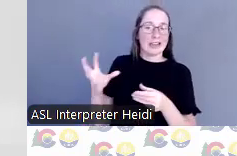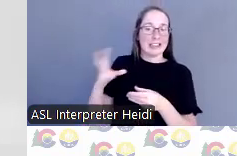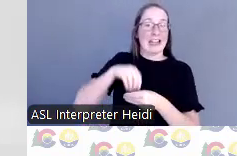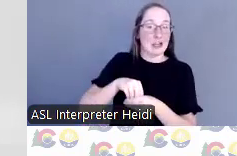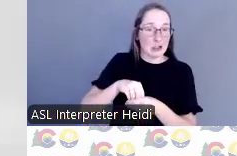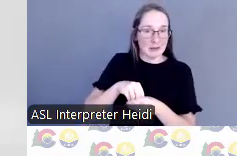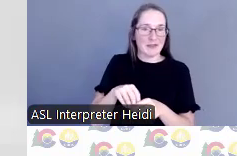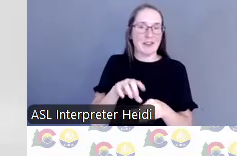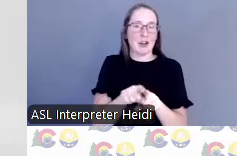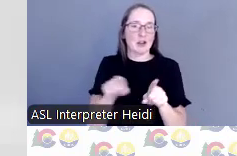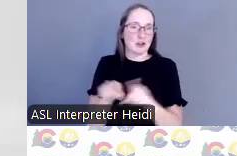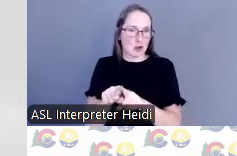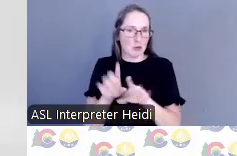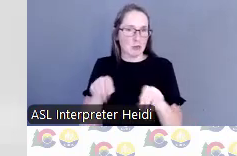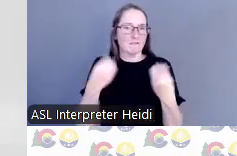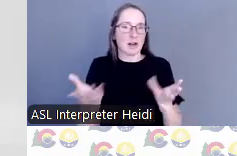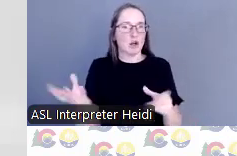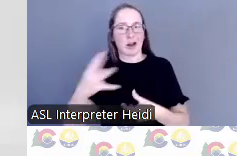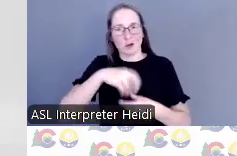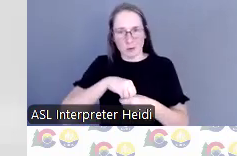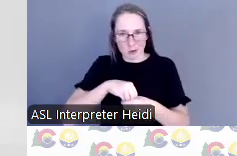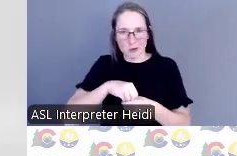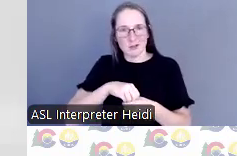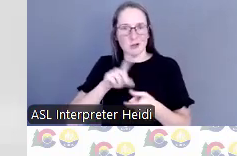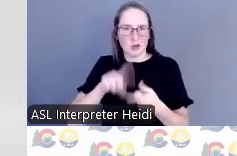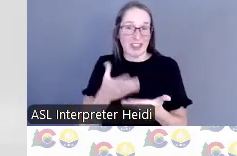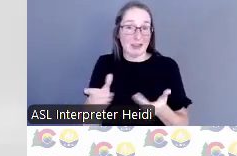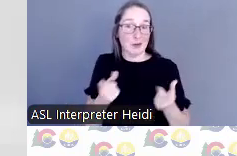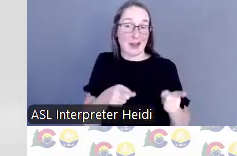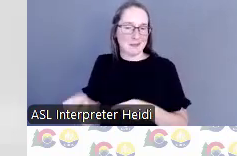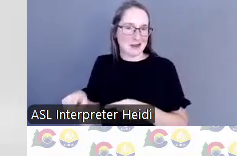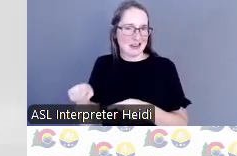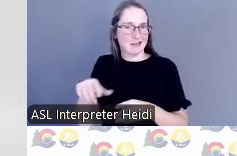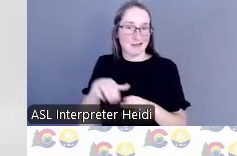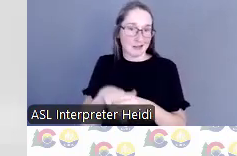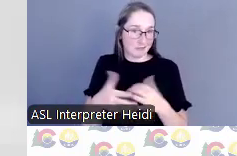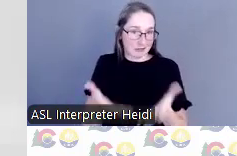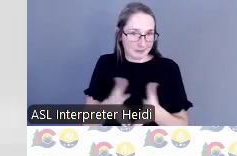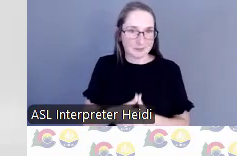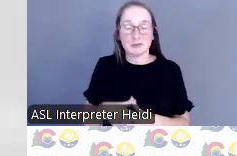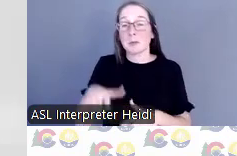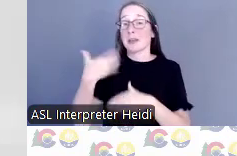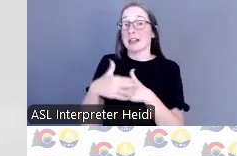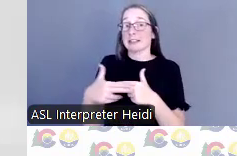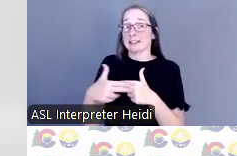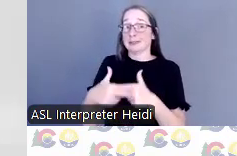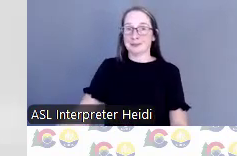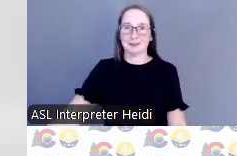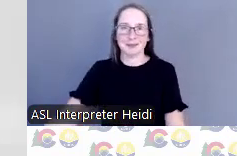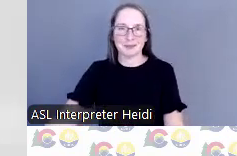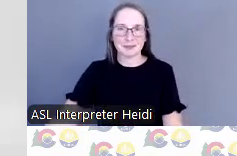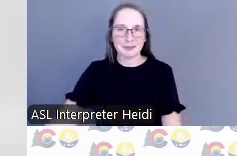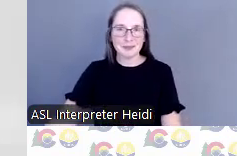and provider contributions to the things that are happening across the system. Next slide.